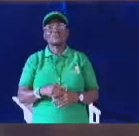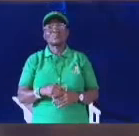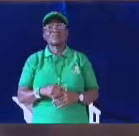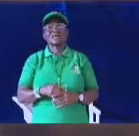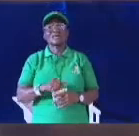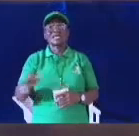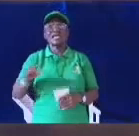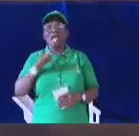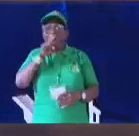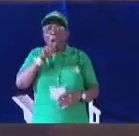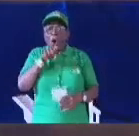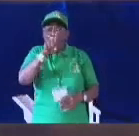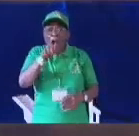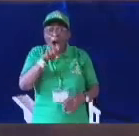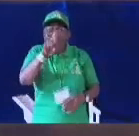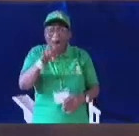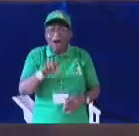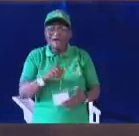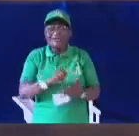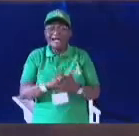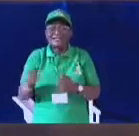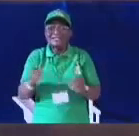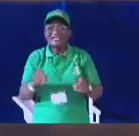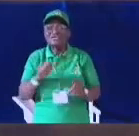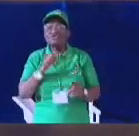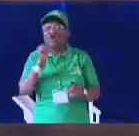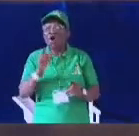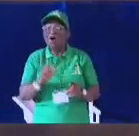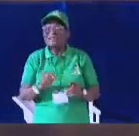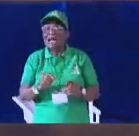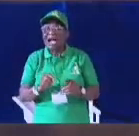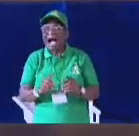A worm that didn't appear on X-ray.